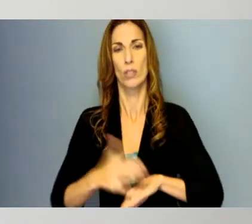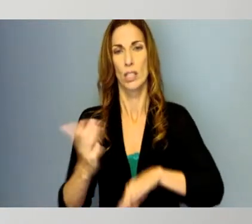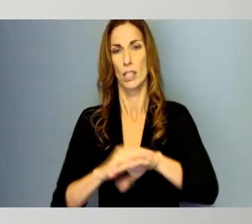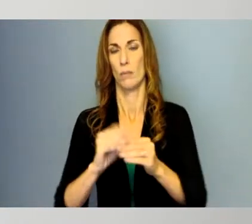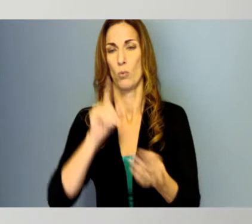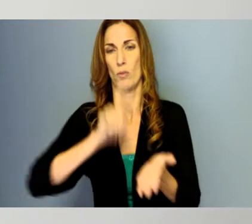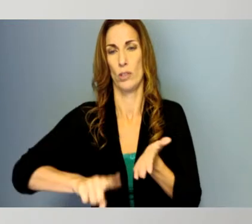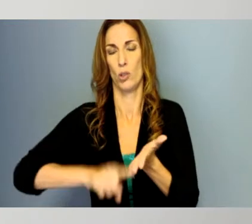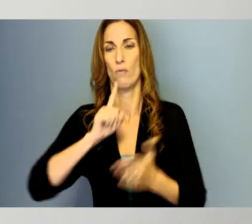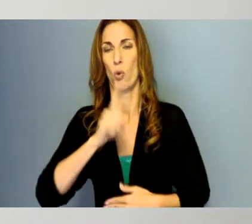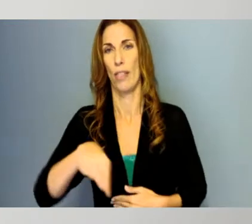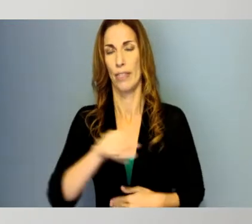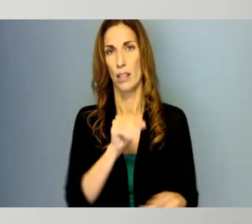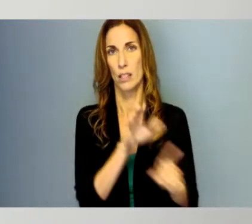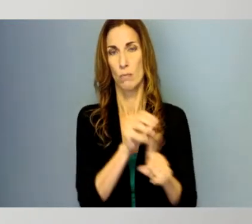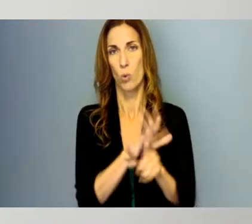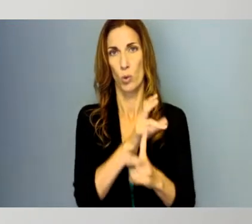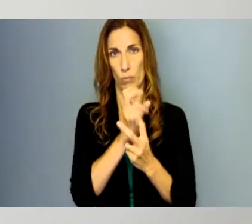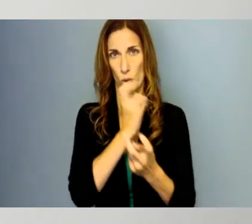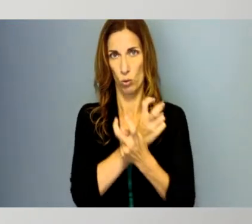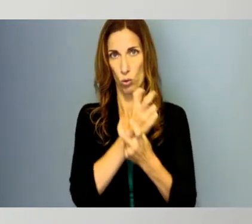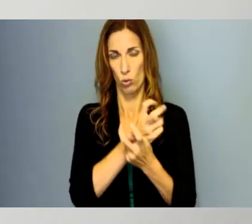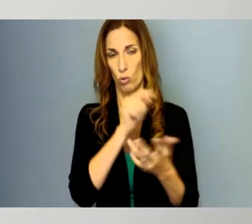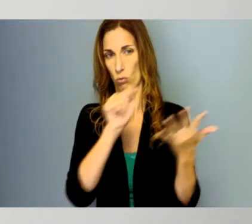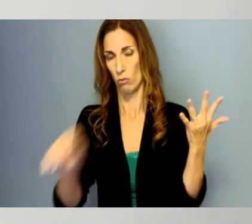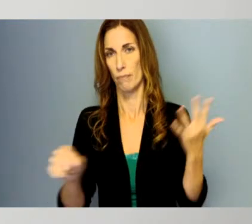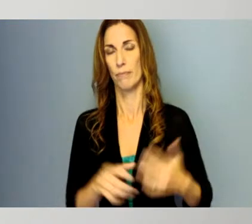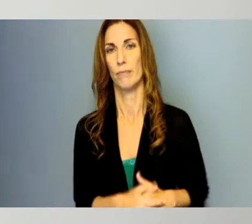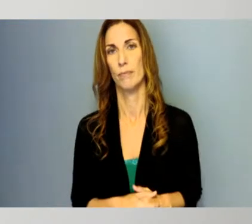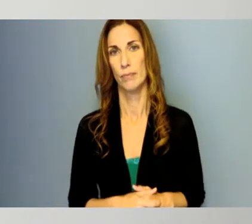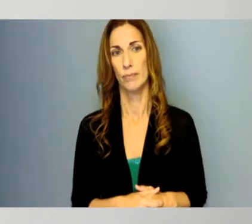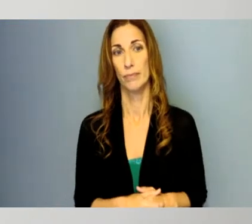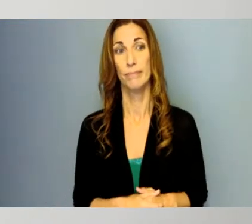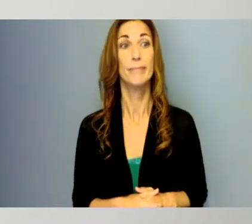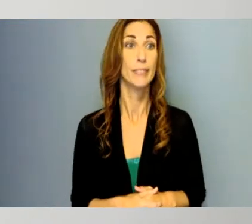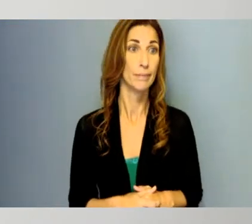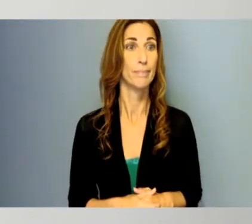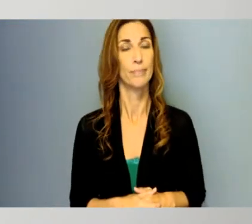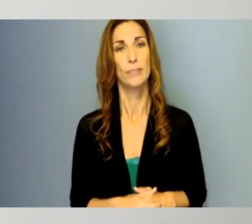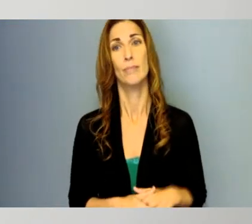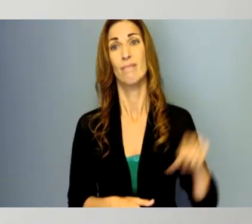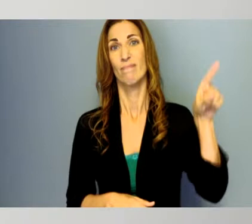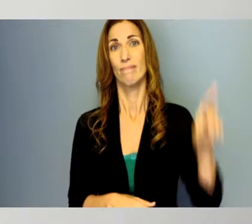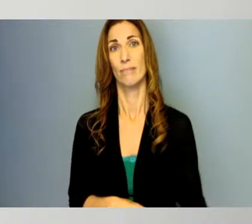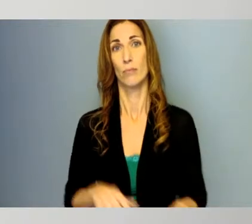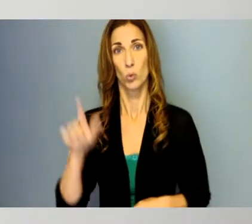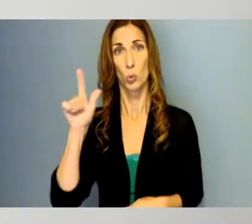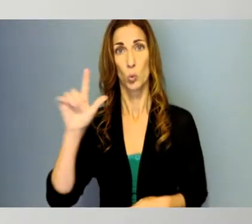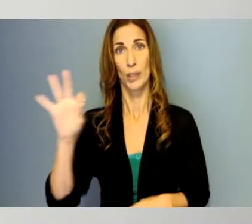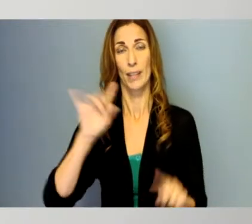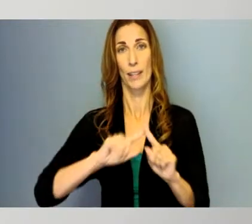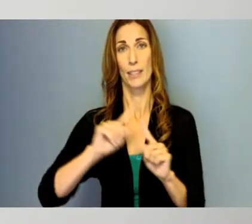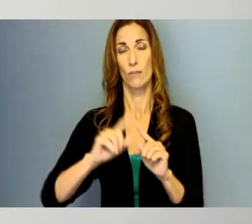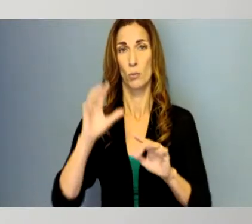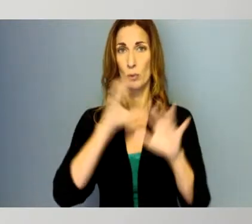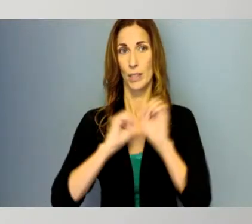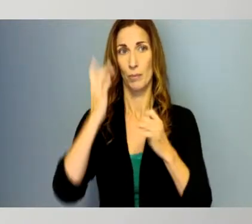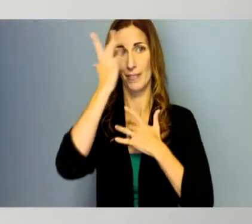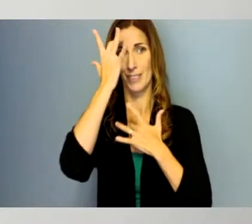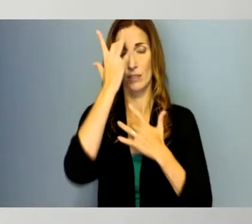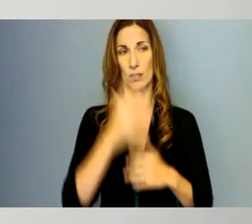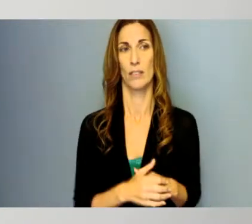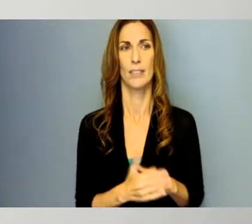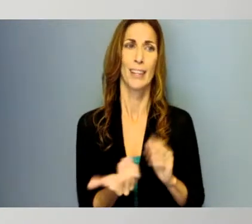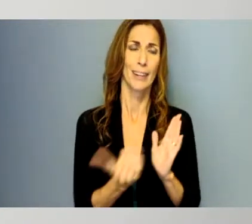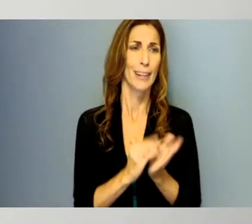exposed toxics exposures. Next. These are the 29 presumptive illnesses. Again, some of